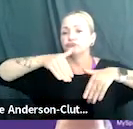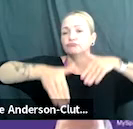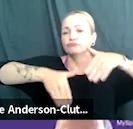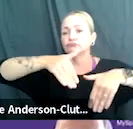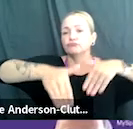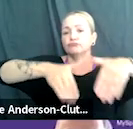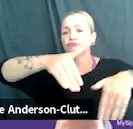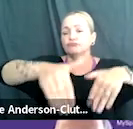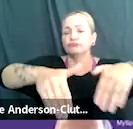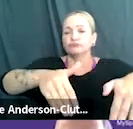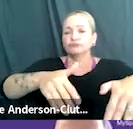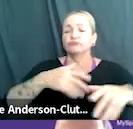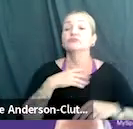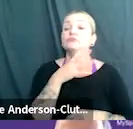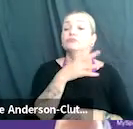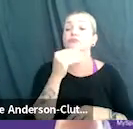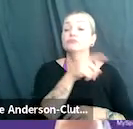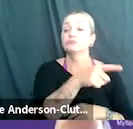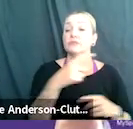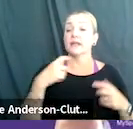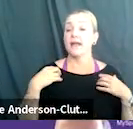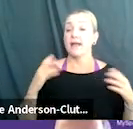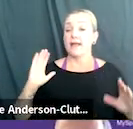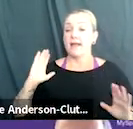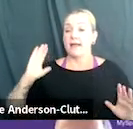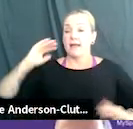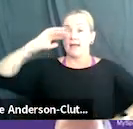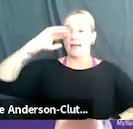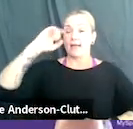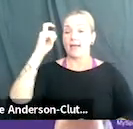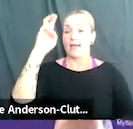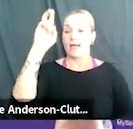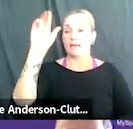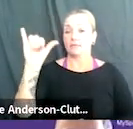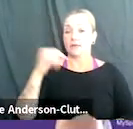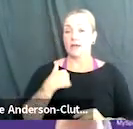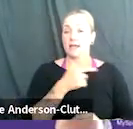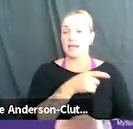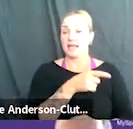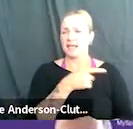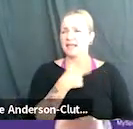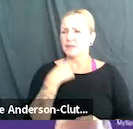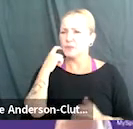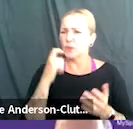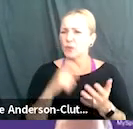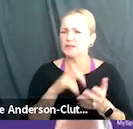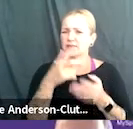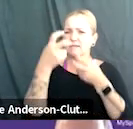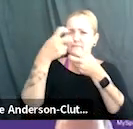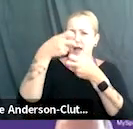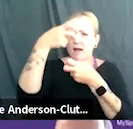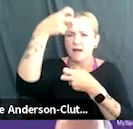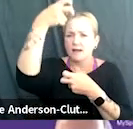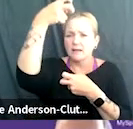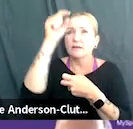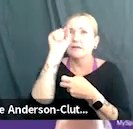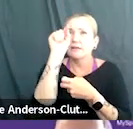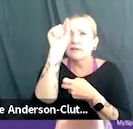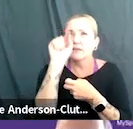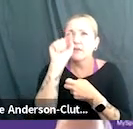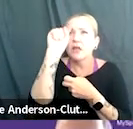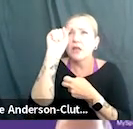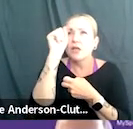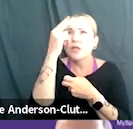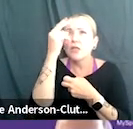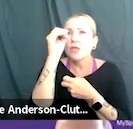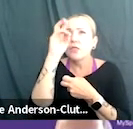his thoracic vertebrae. And his mom said somebody had speculated that maybe related to walking on his toes or being hunched over, but they're not clear about that.